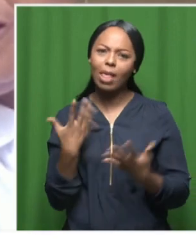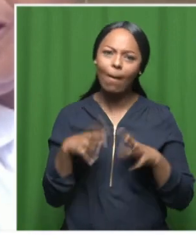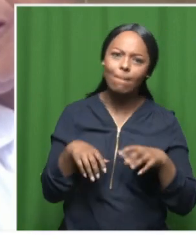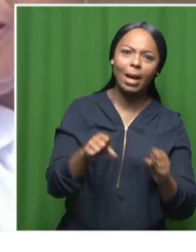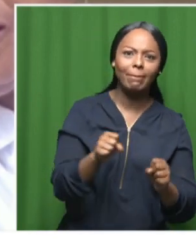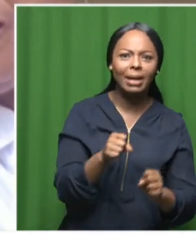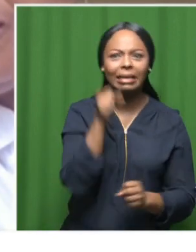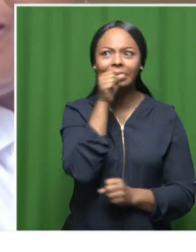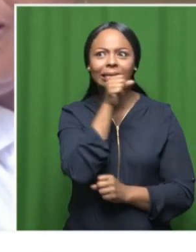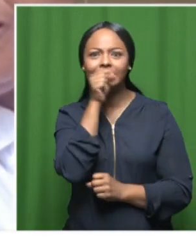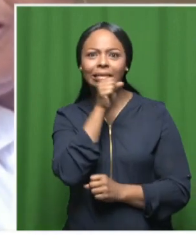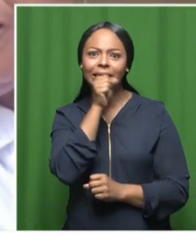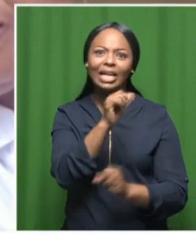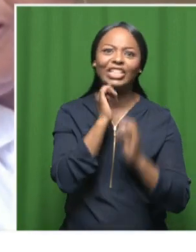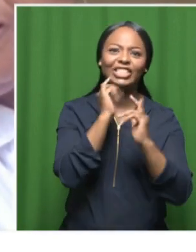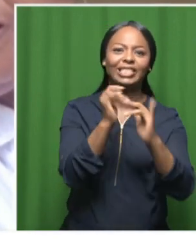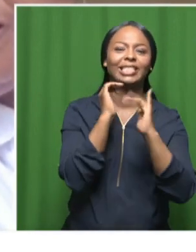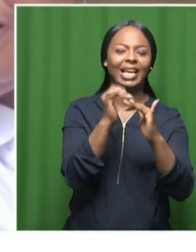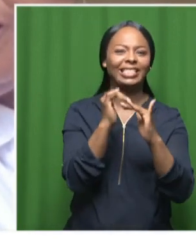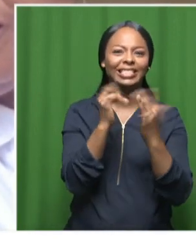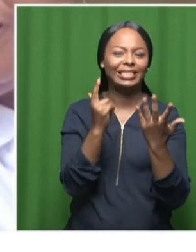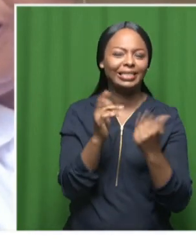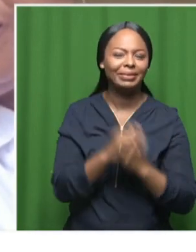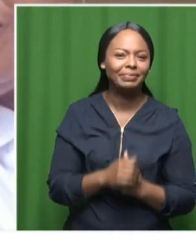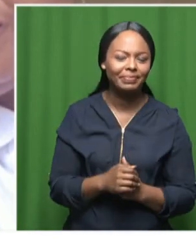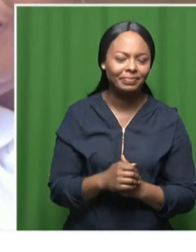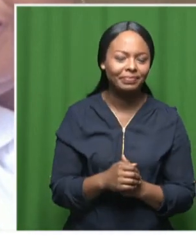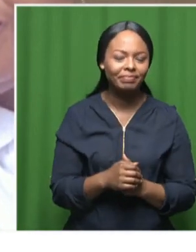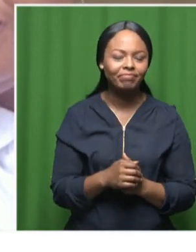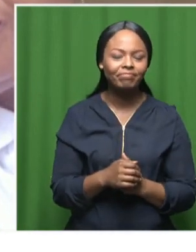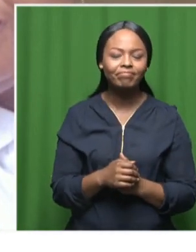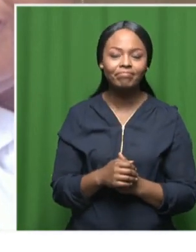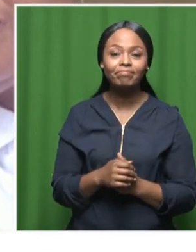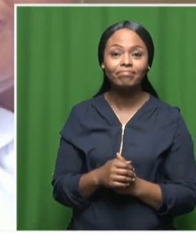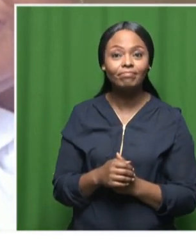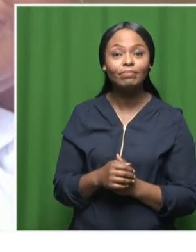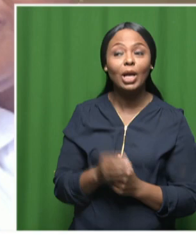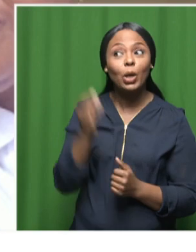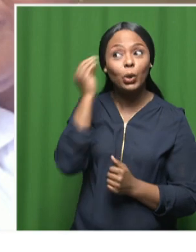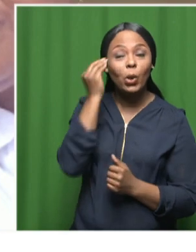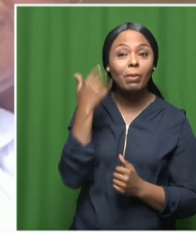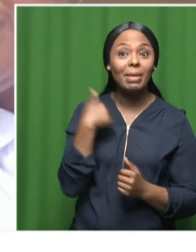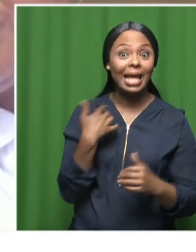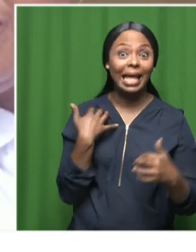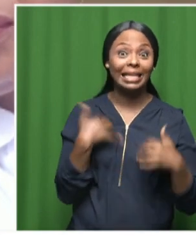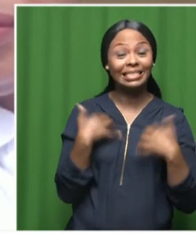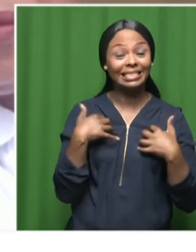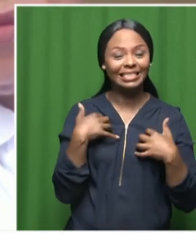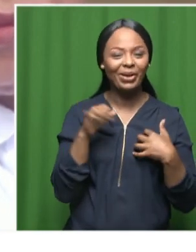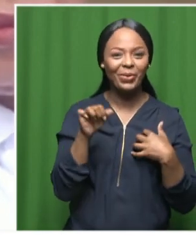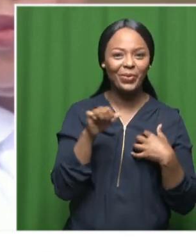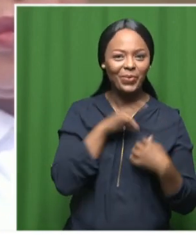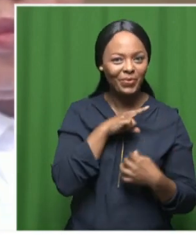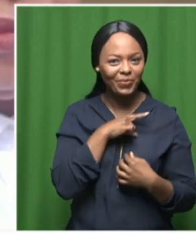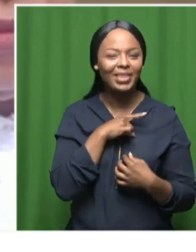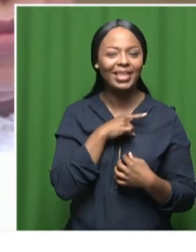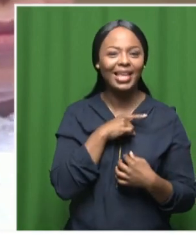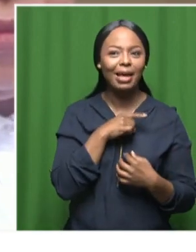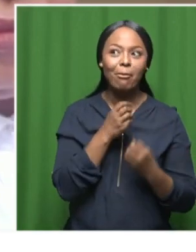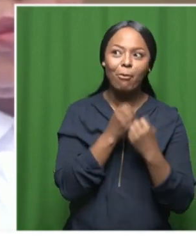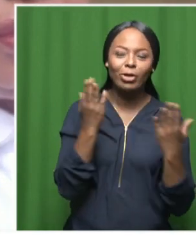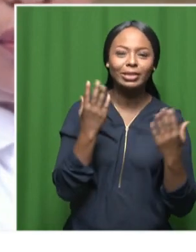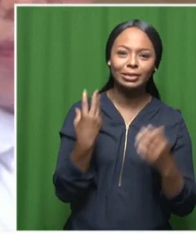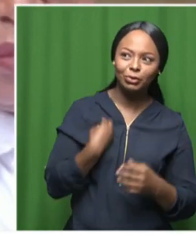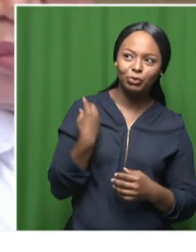up at the moment? You know what is exciting, Lebo, is that the jazz musicians are getting younger